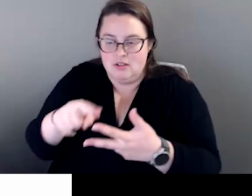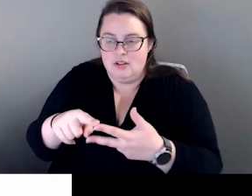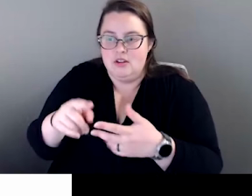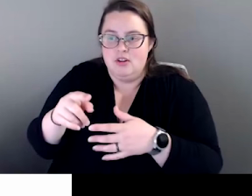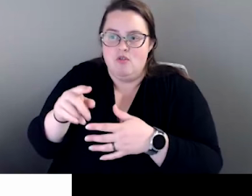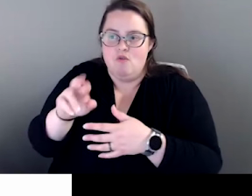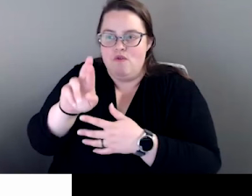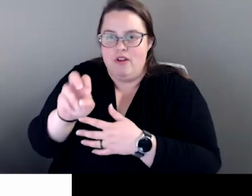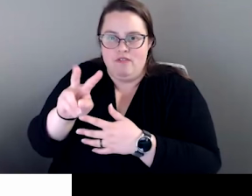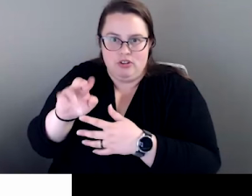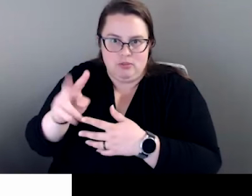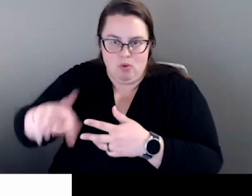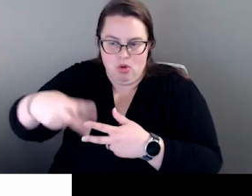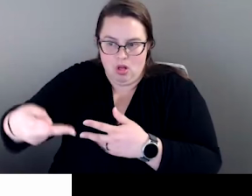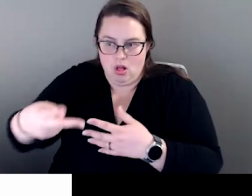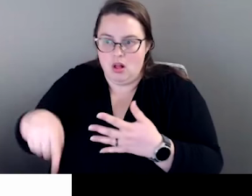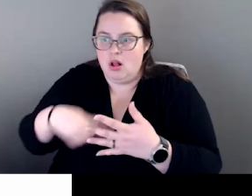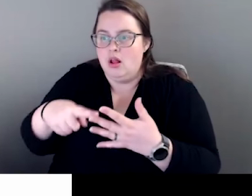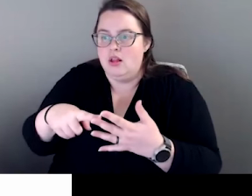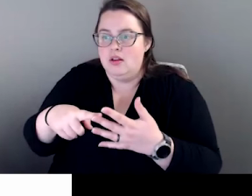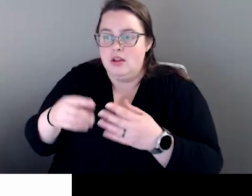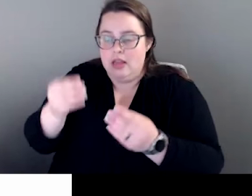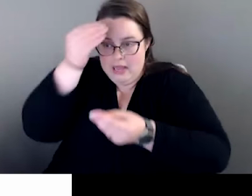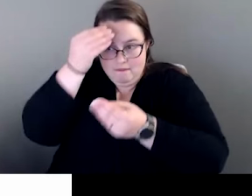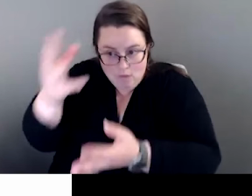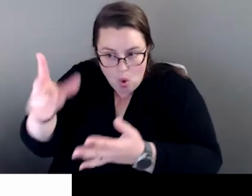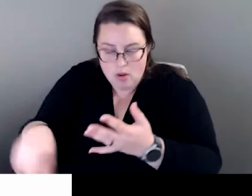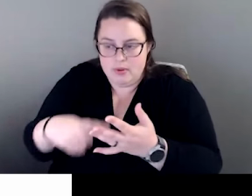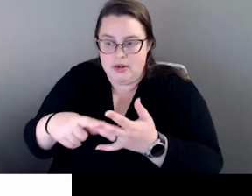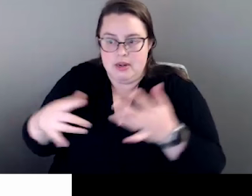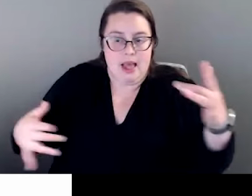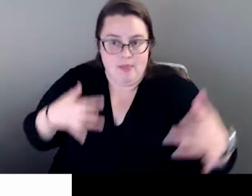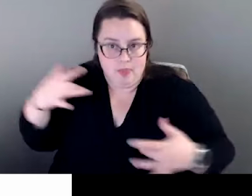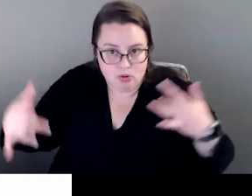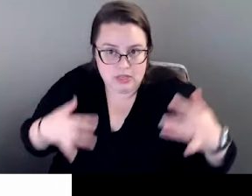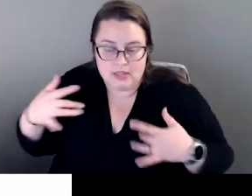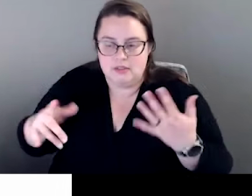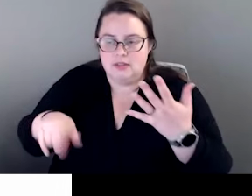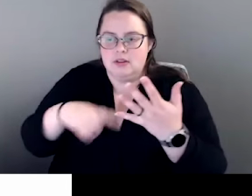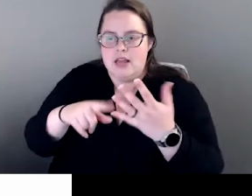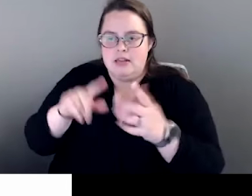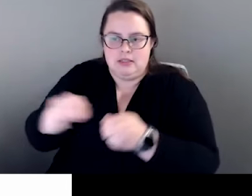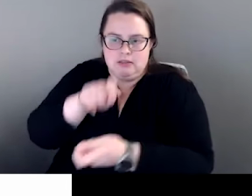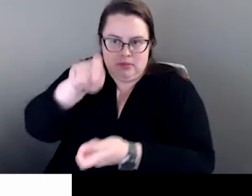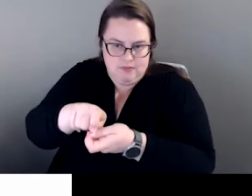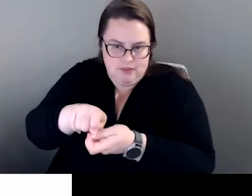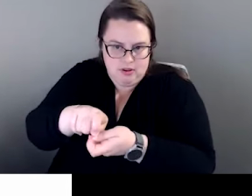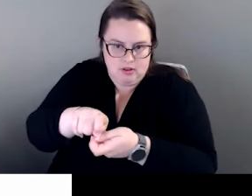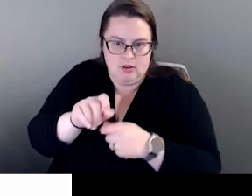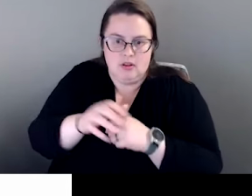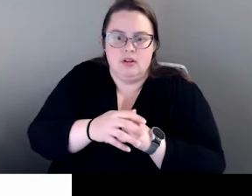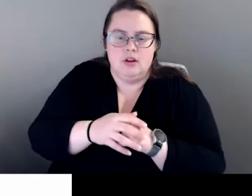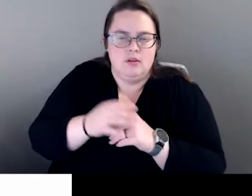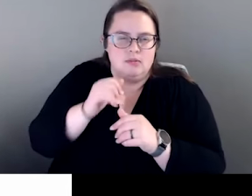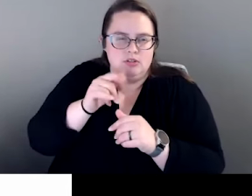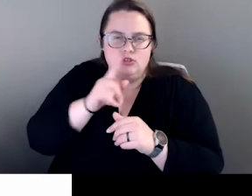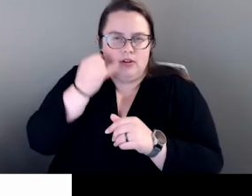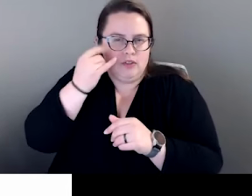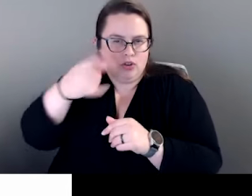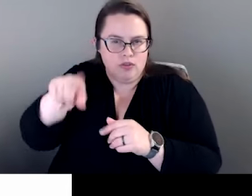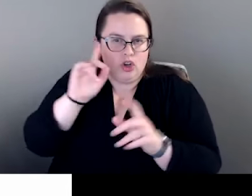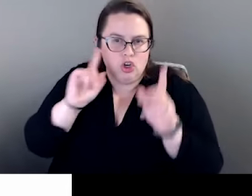it's enthusiastic, and it's also specific. I'm not sure if y'all have heard of